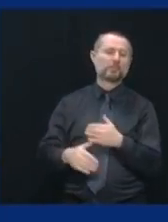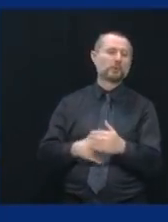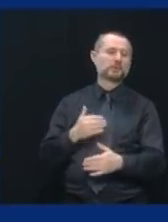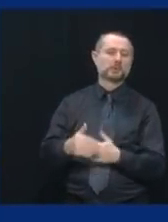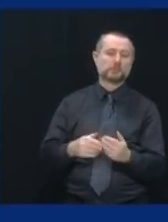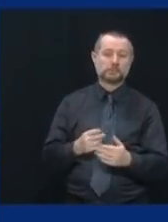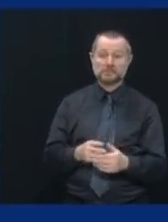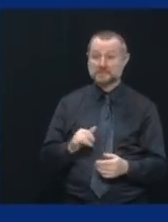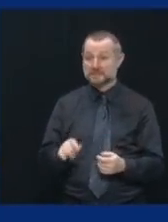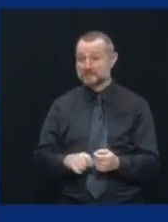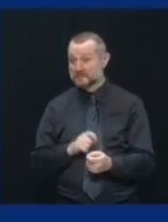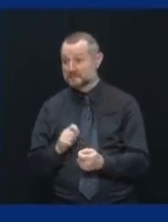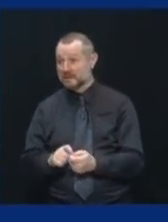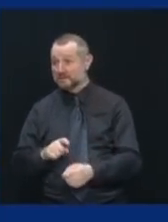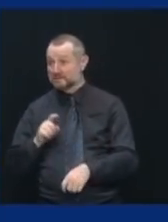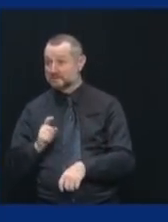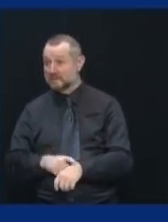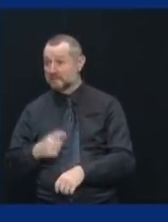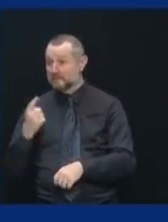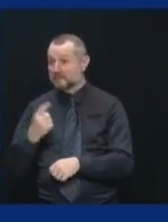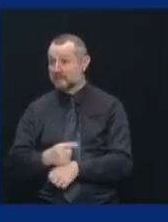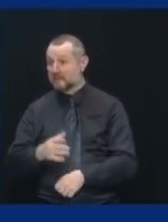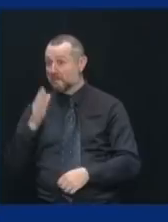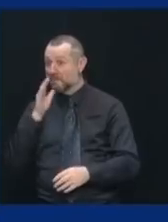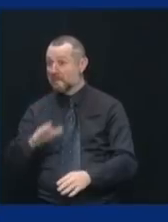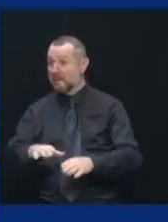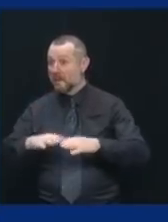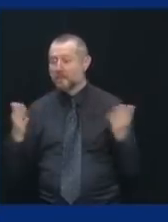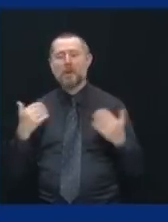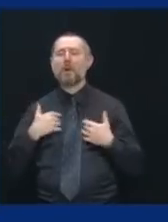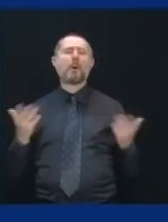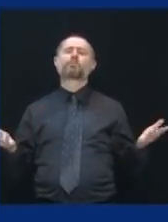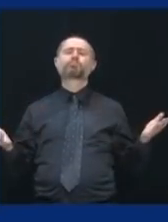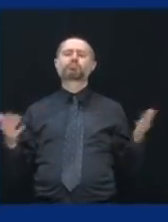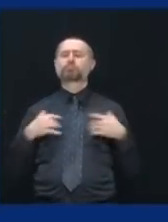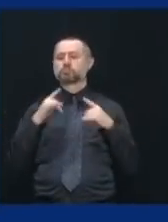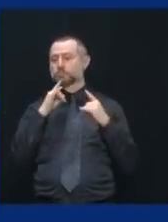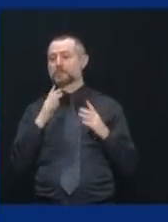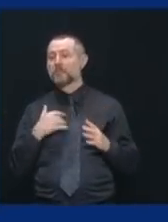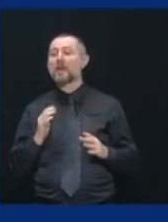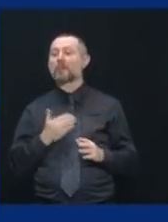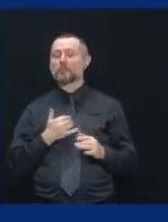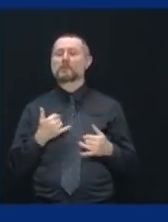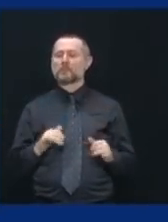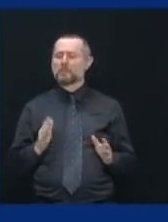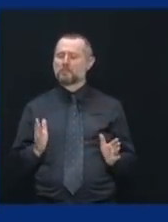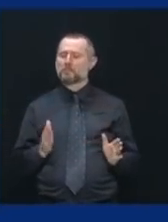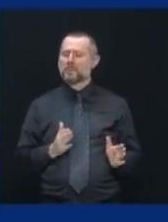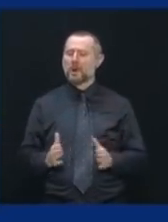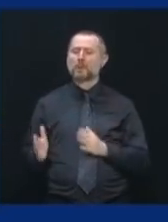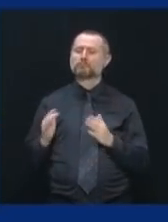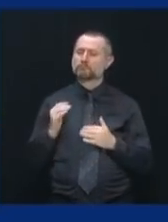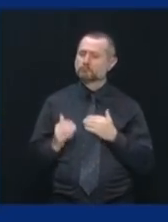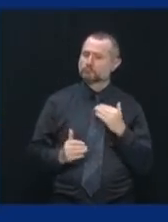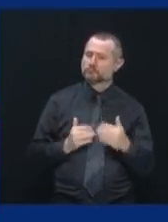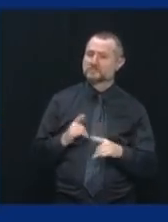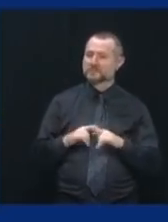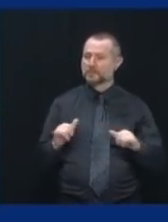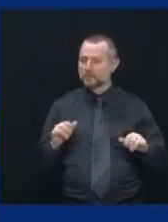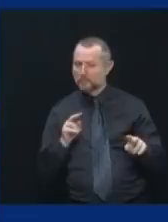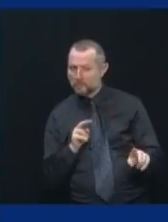have a firm timeline for you, but that's the path we're headed while we're watching the infection